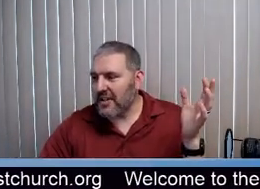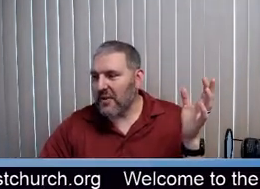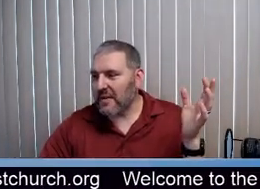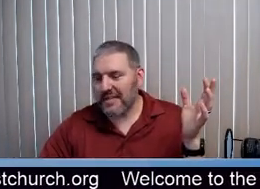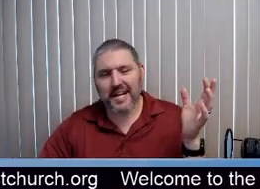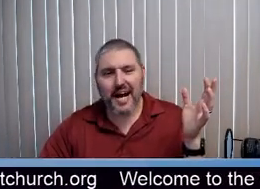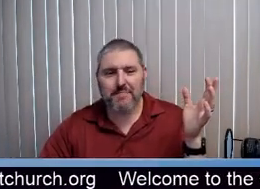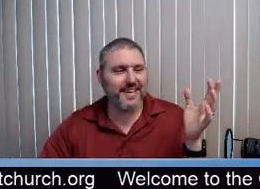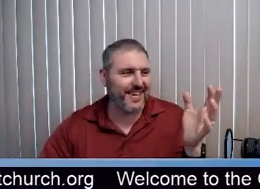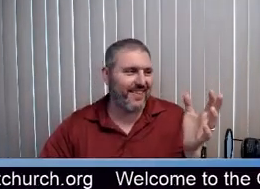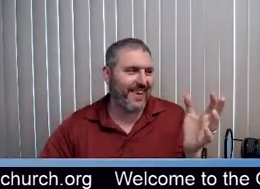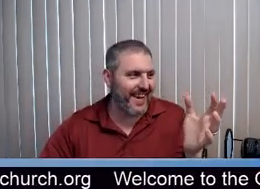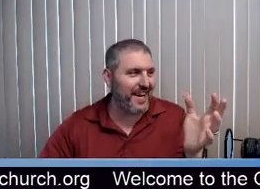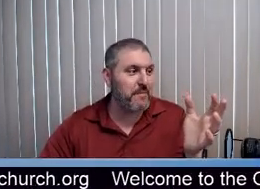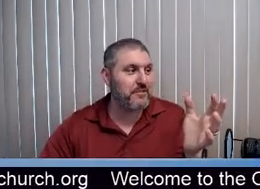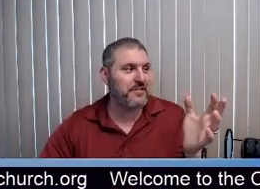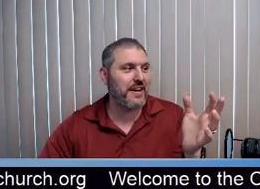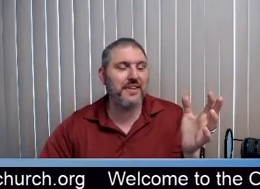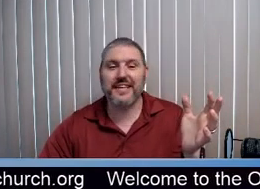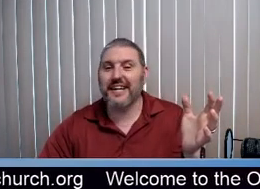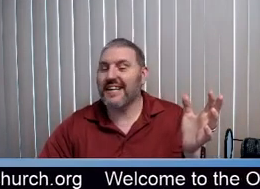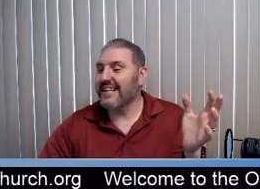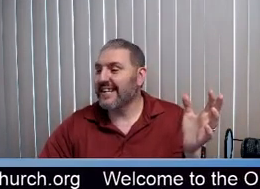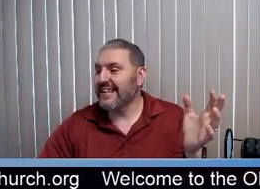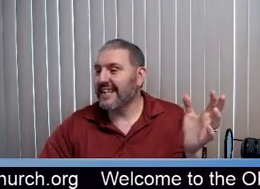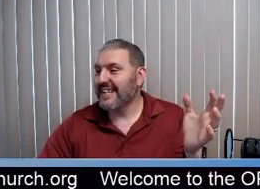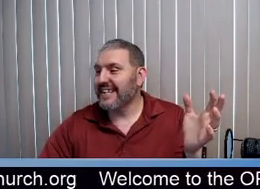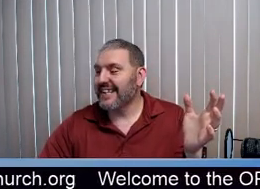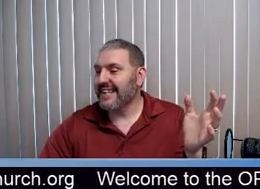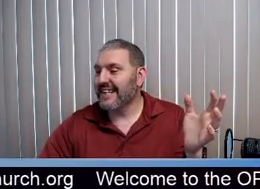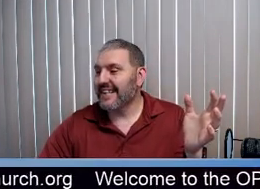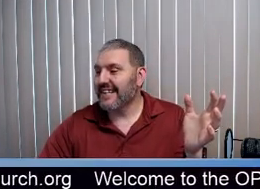I'm not condoning what the cop did, okay? I'm just telling you